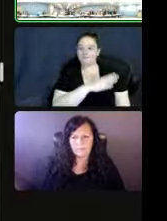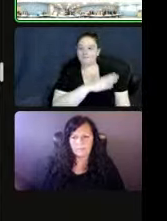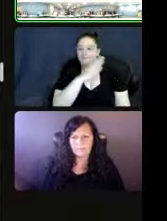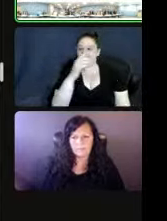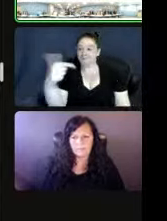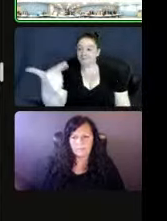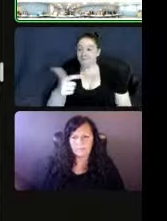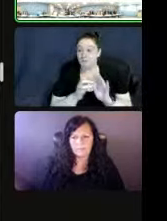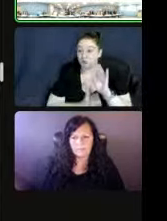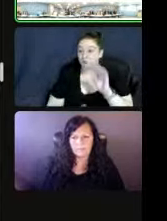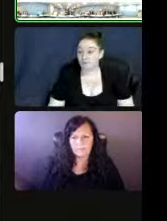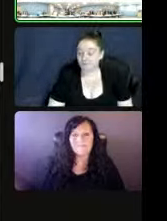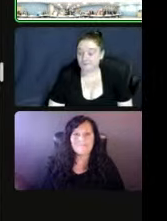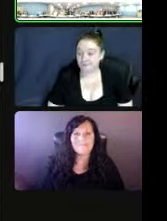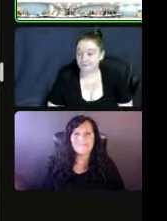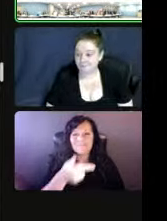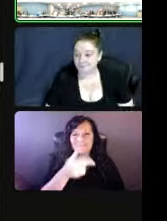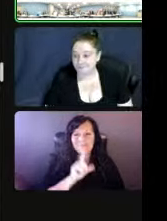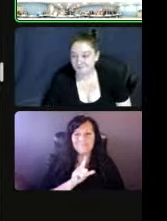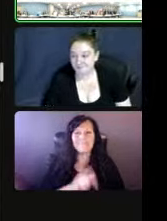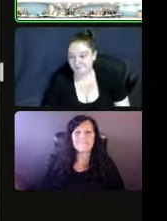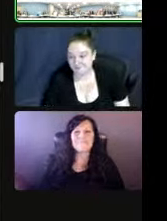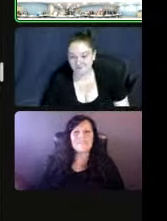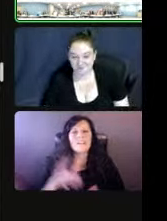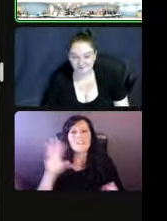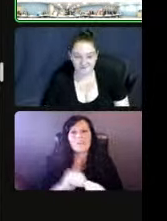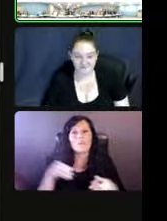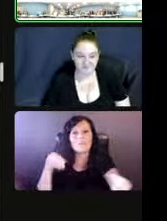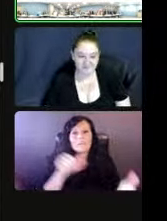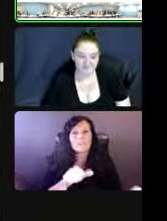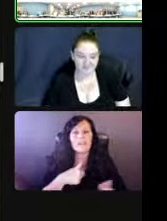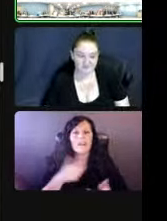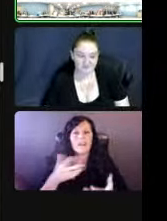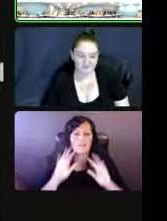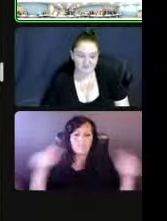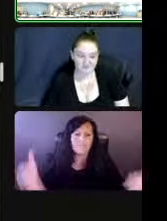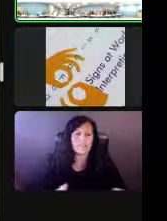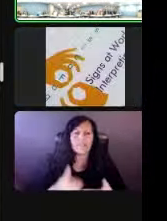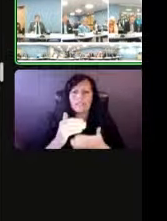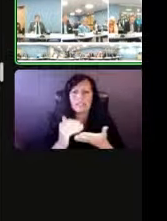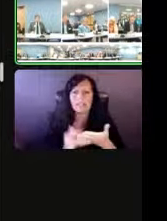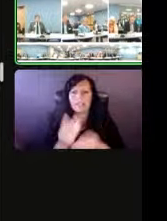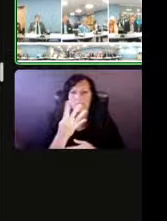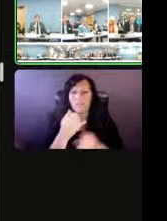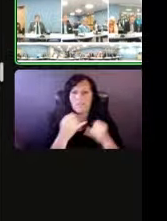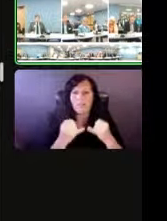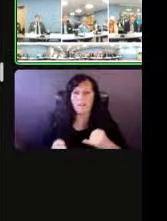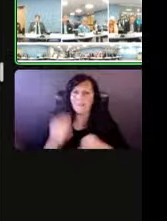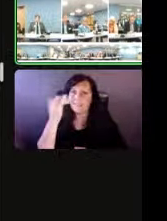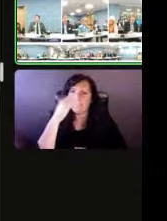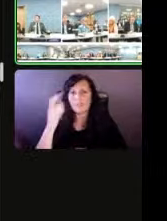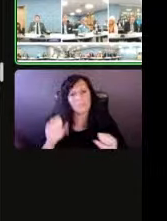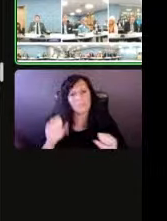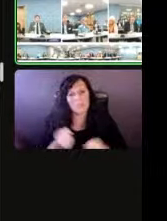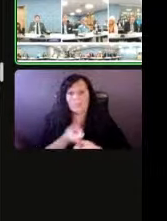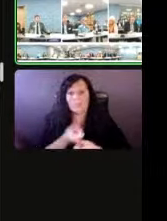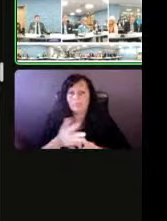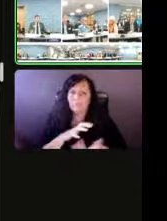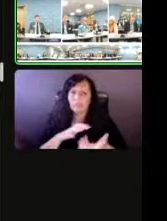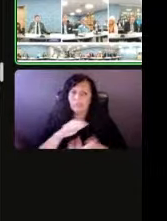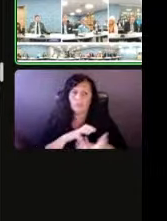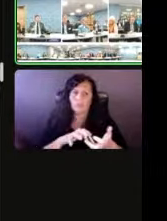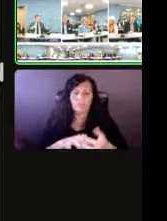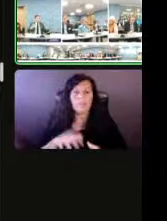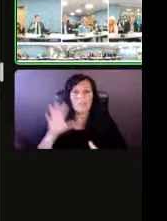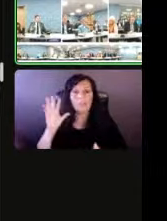Total expenditures, and I'm gonna spend a little bit of time here on the next four lines because this can get pretty confusing. So the total expenditures, think